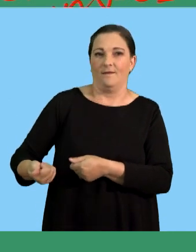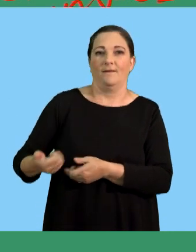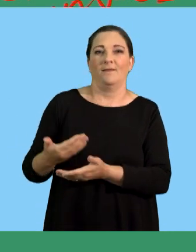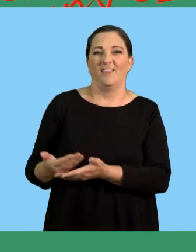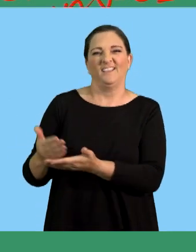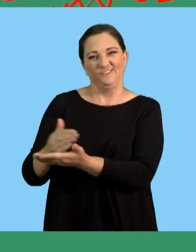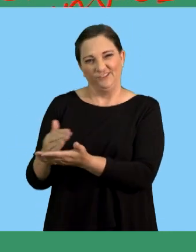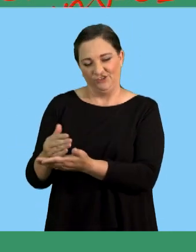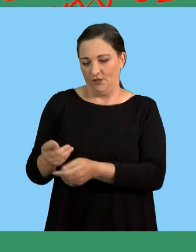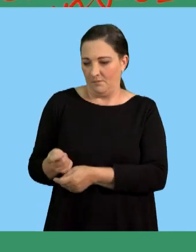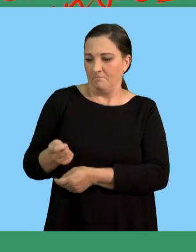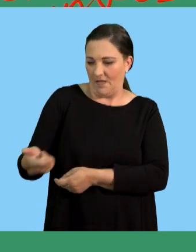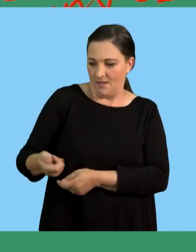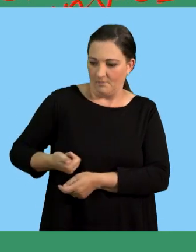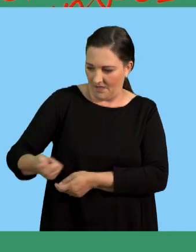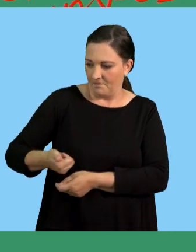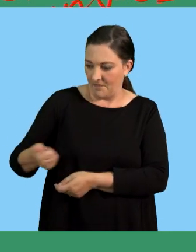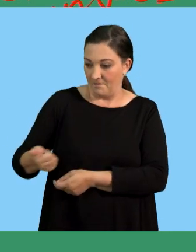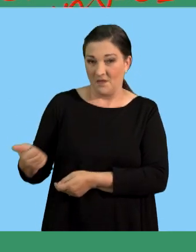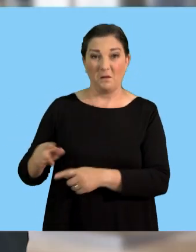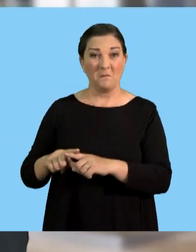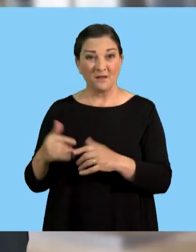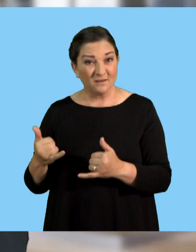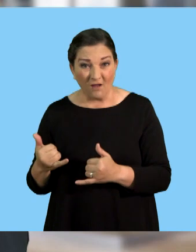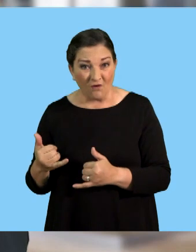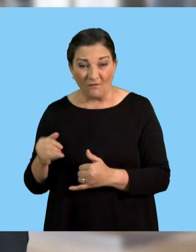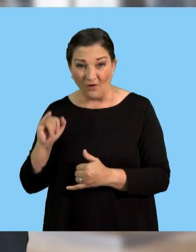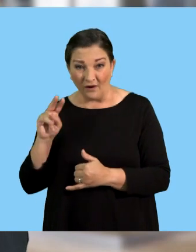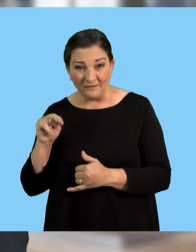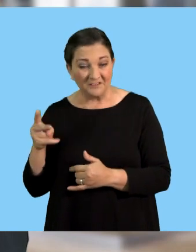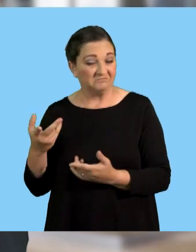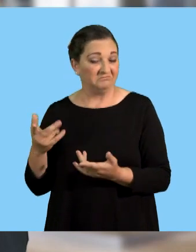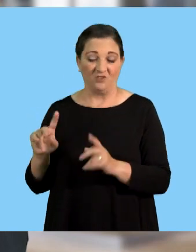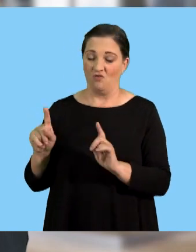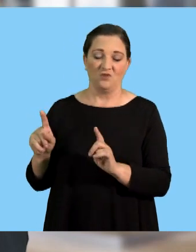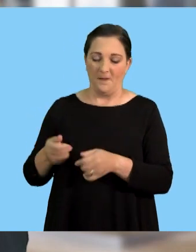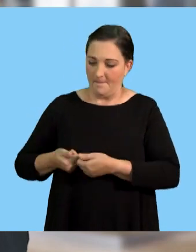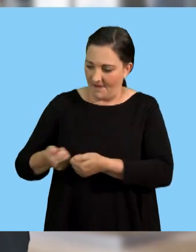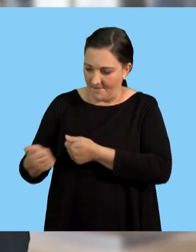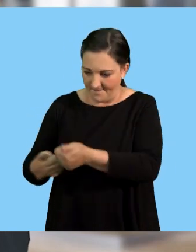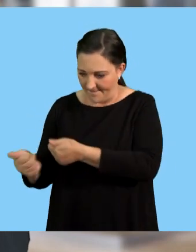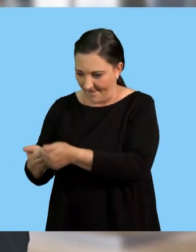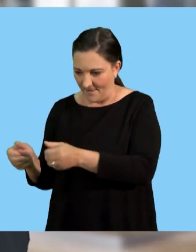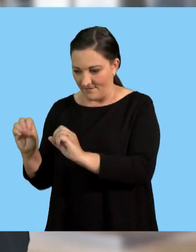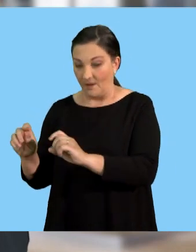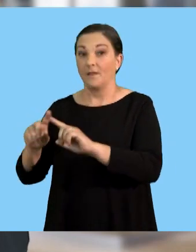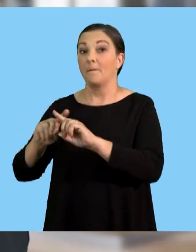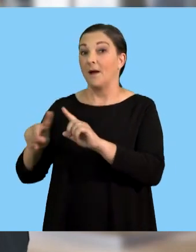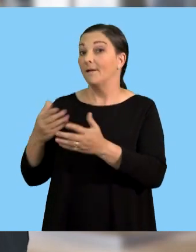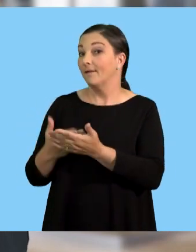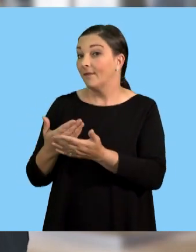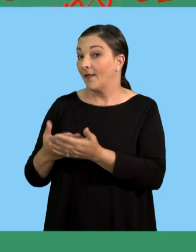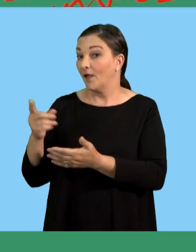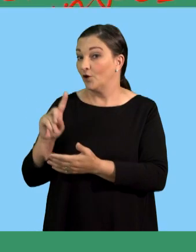In shares. So when you invest in shares, you don't get return, but you get dividends. So a company has no